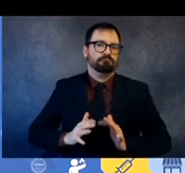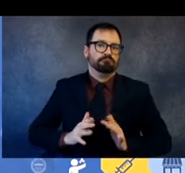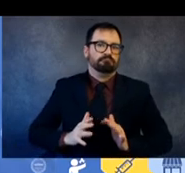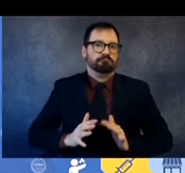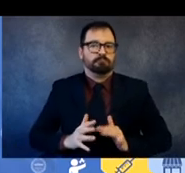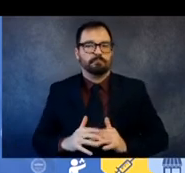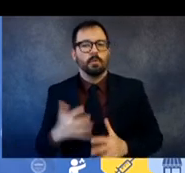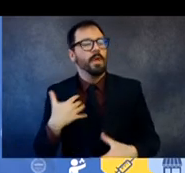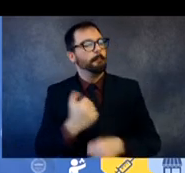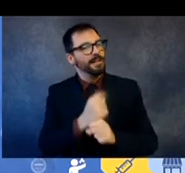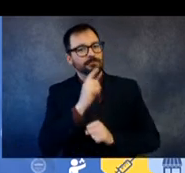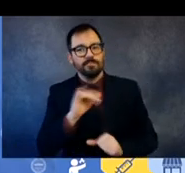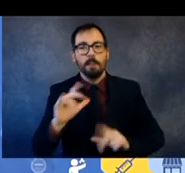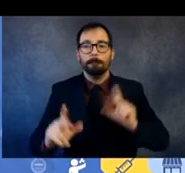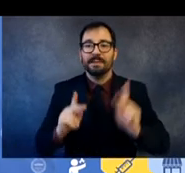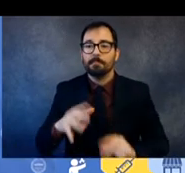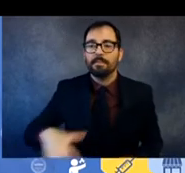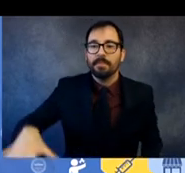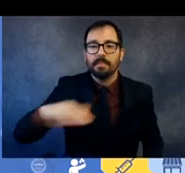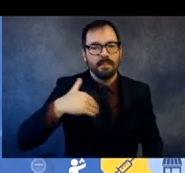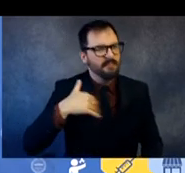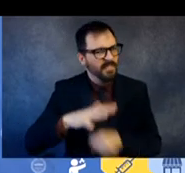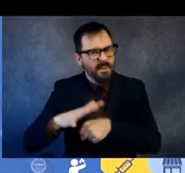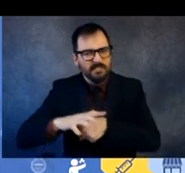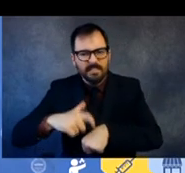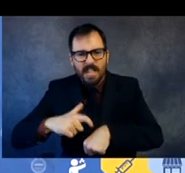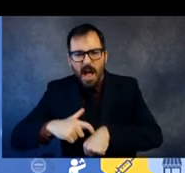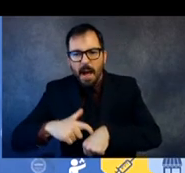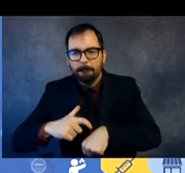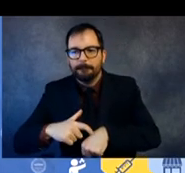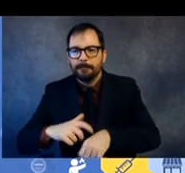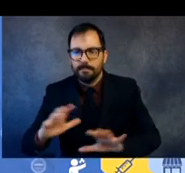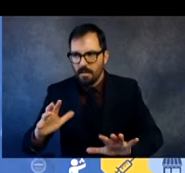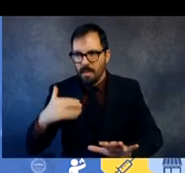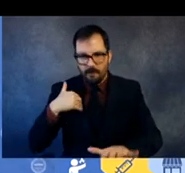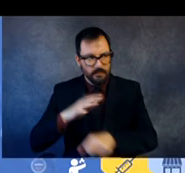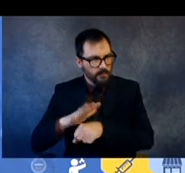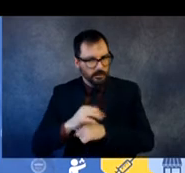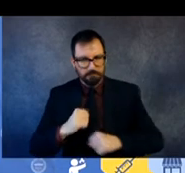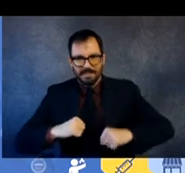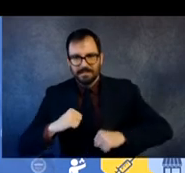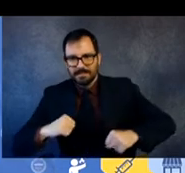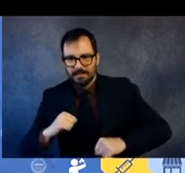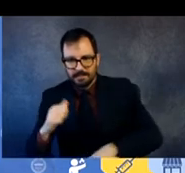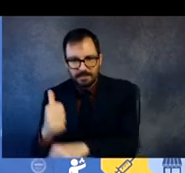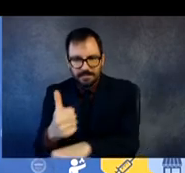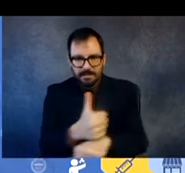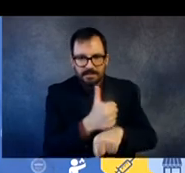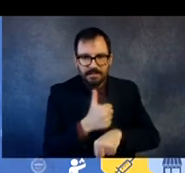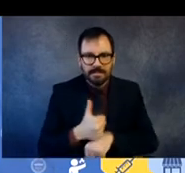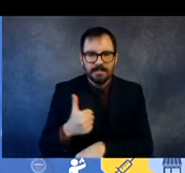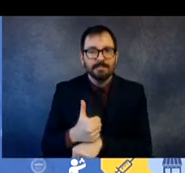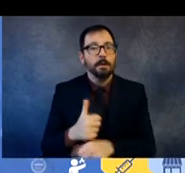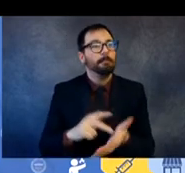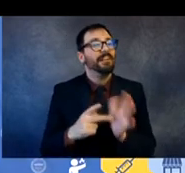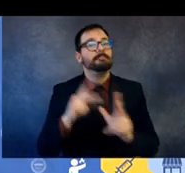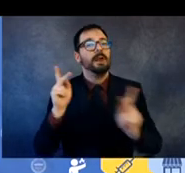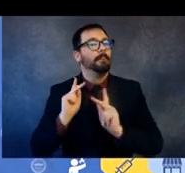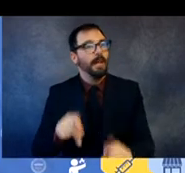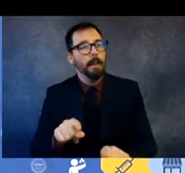to make sure they're measuring everything out, that they have the spaces necessary so we can have a good experience again and keep people safe.